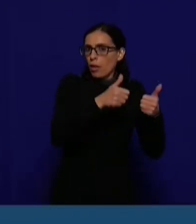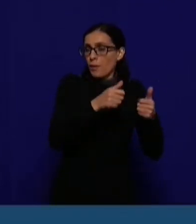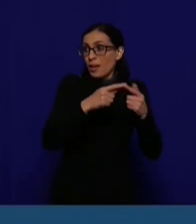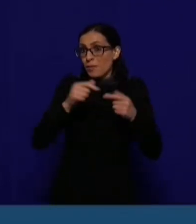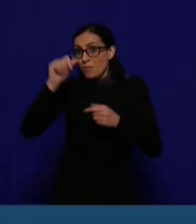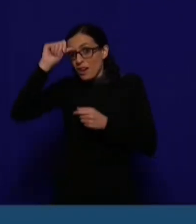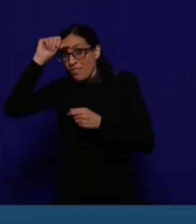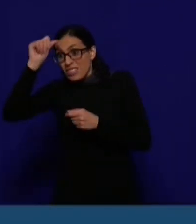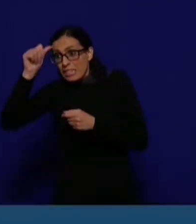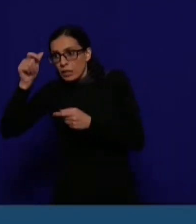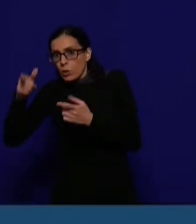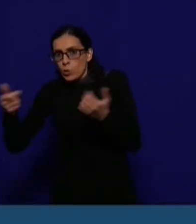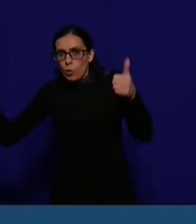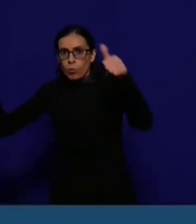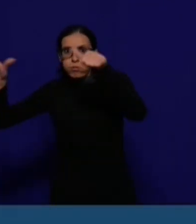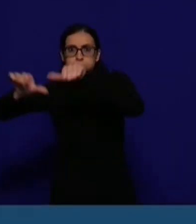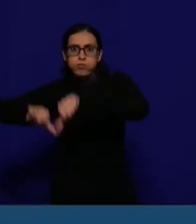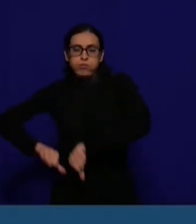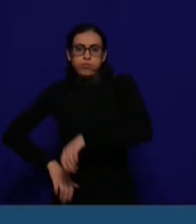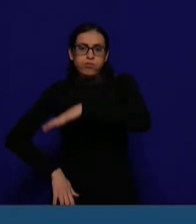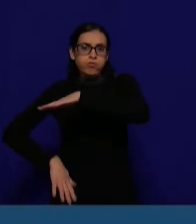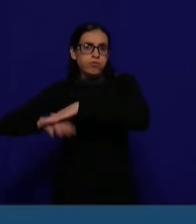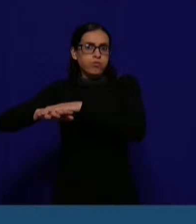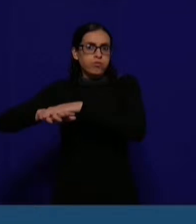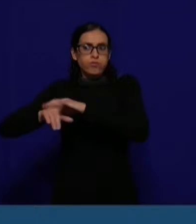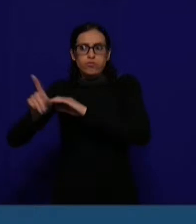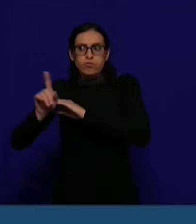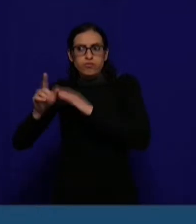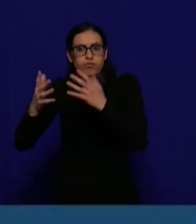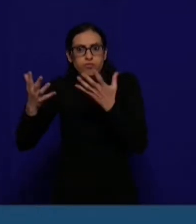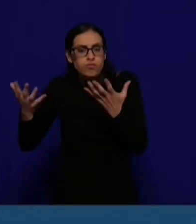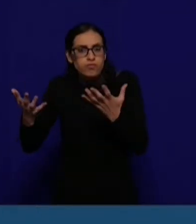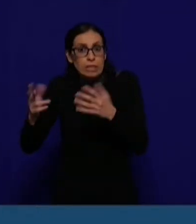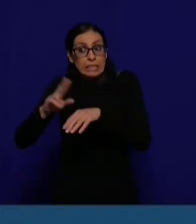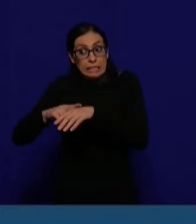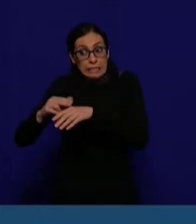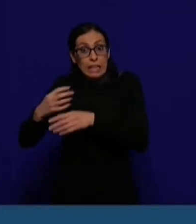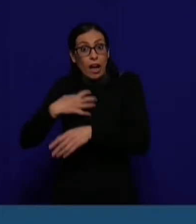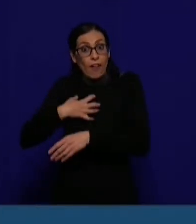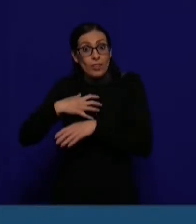kważi diżastru komplet. Kemm hu ta' teddida għall-qbija tad-dinja.